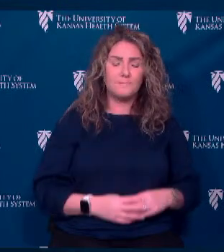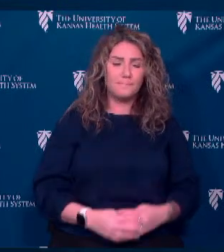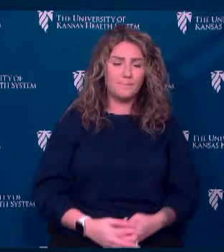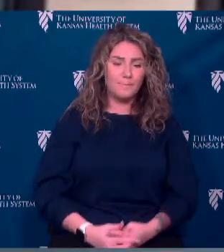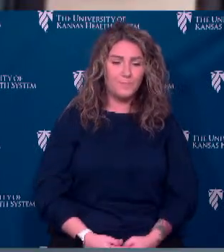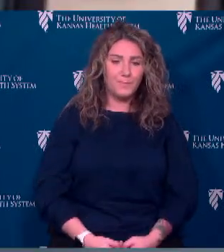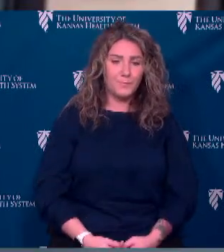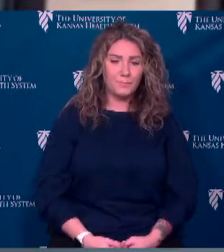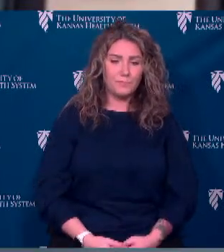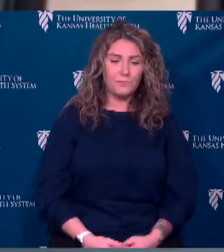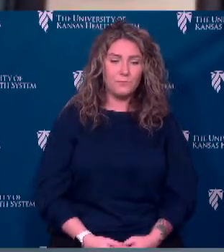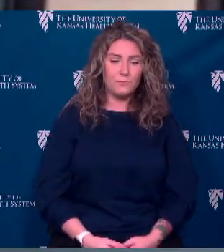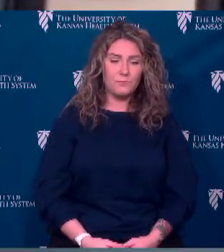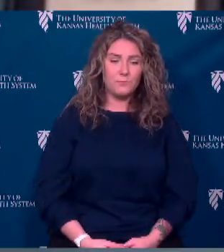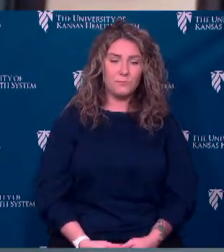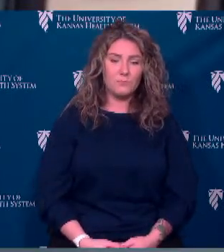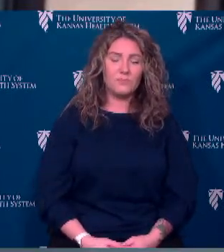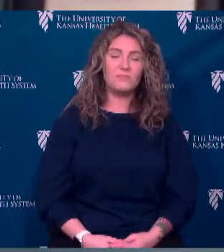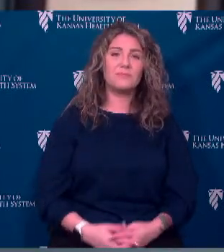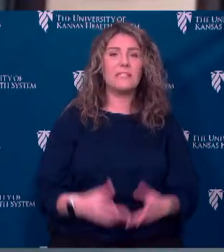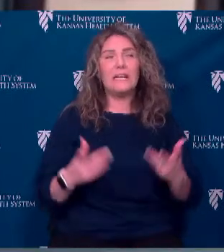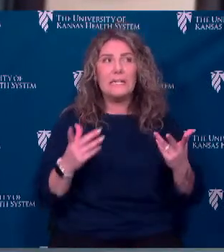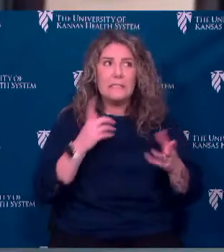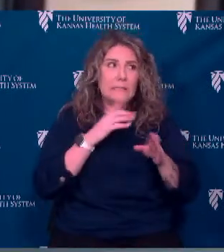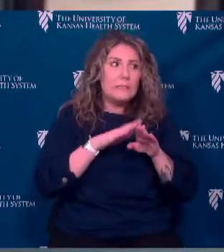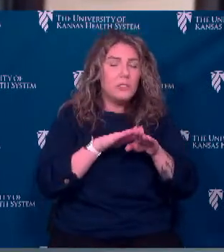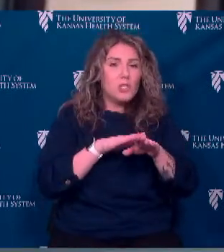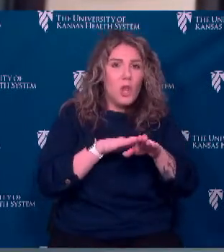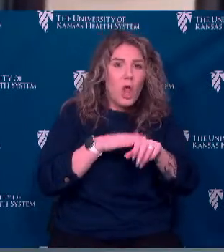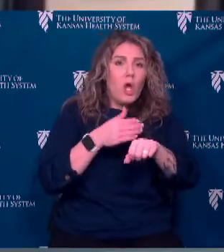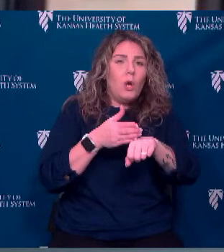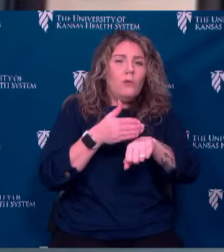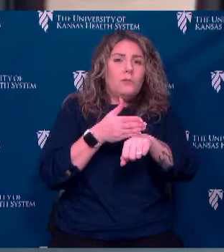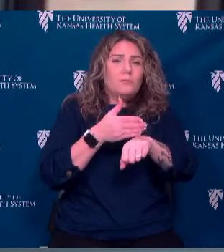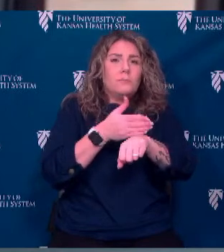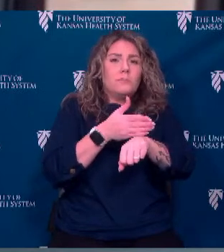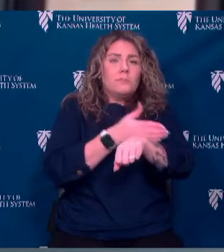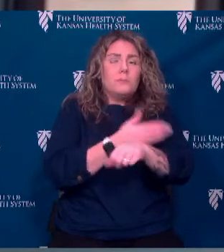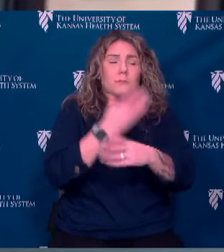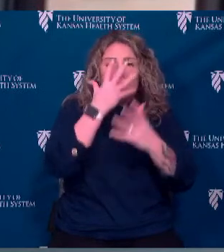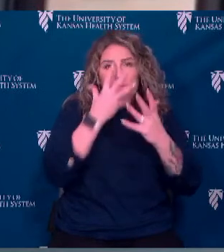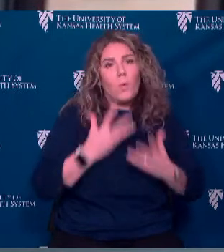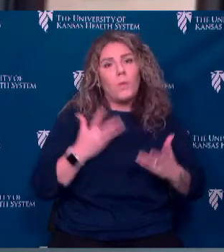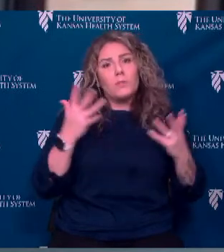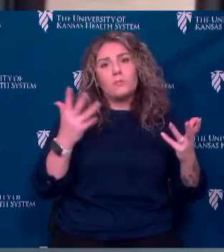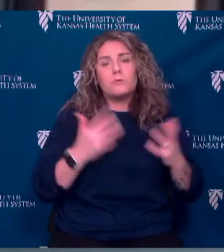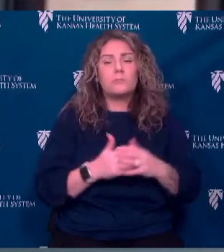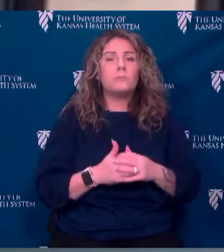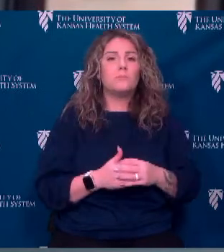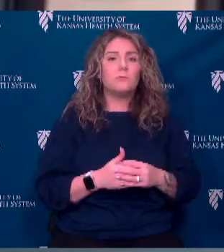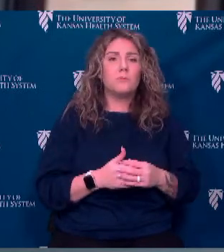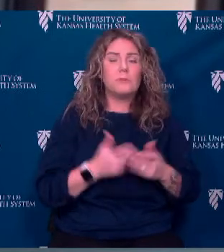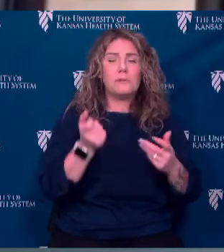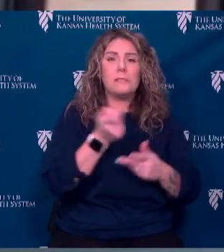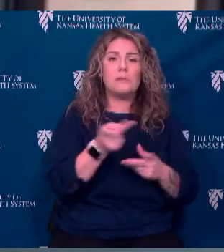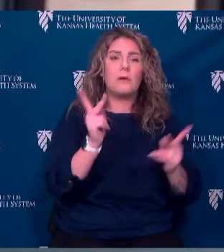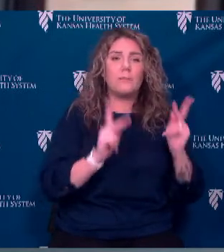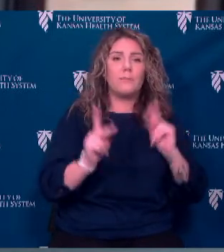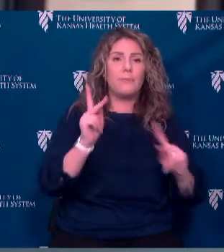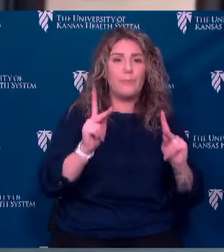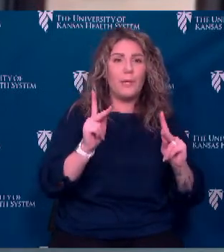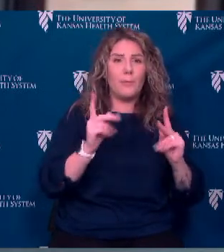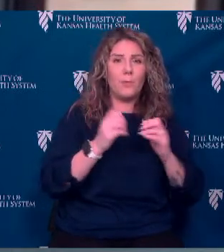Well, it's a steady crawl is, I guess, is how I would describe it. Unfortunately, we have had some people here